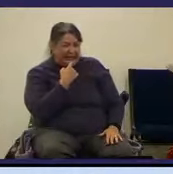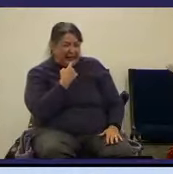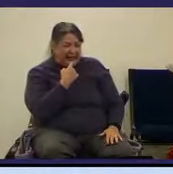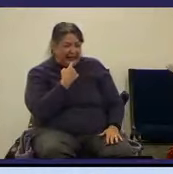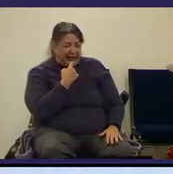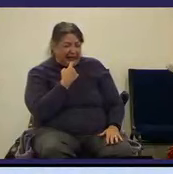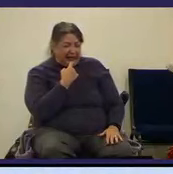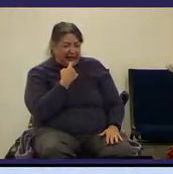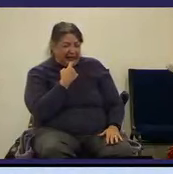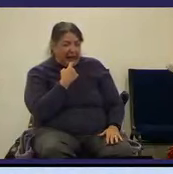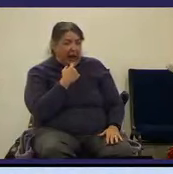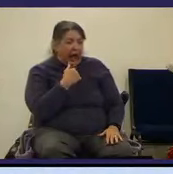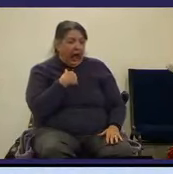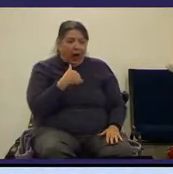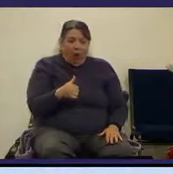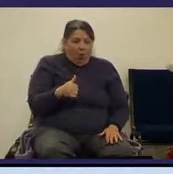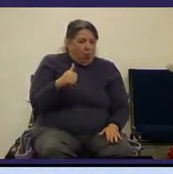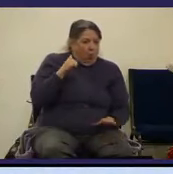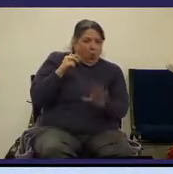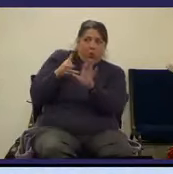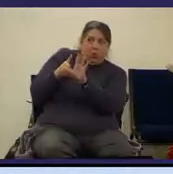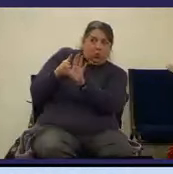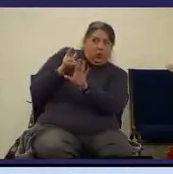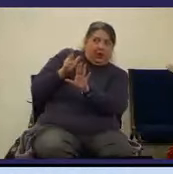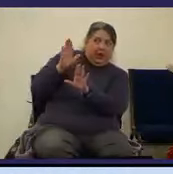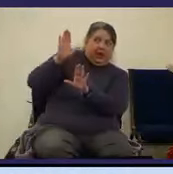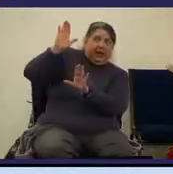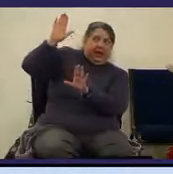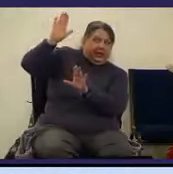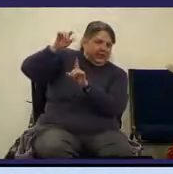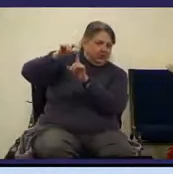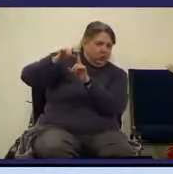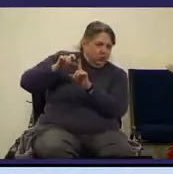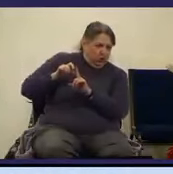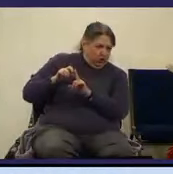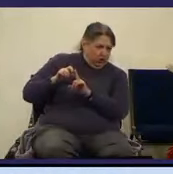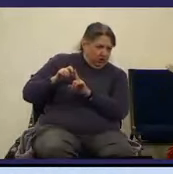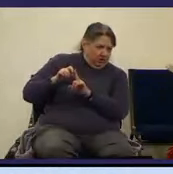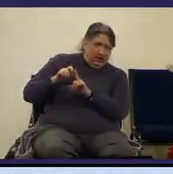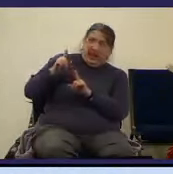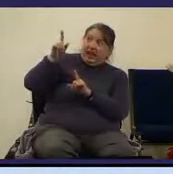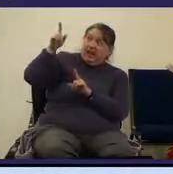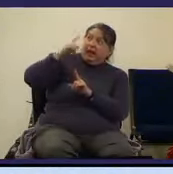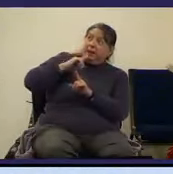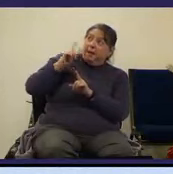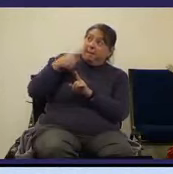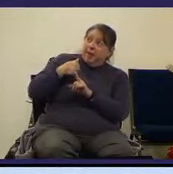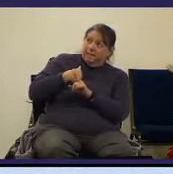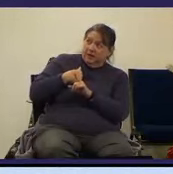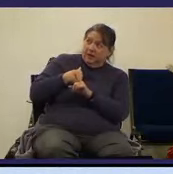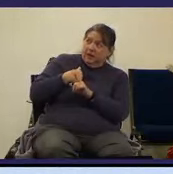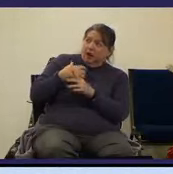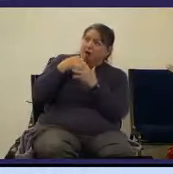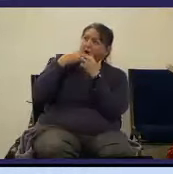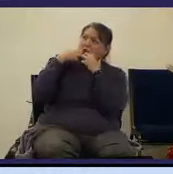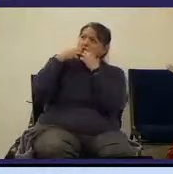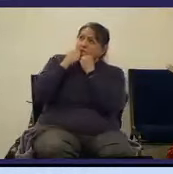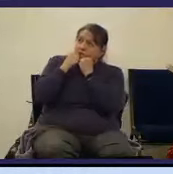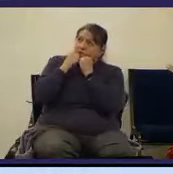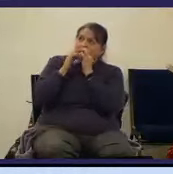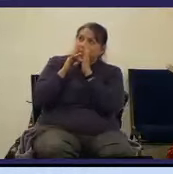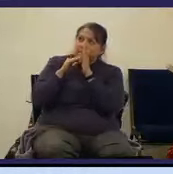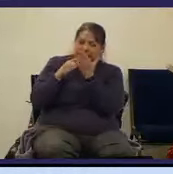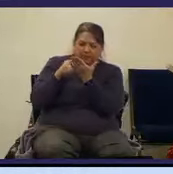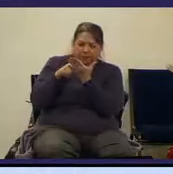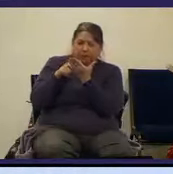departed from the commands of his lips. I have treasured the words of his mouth more than my